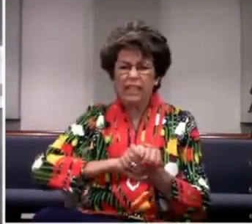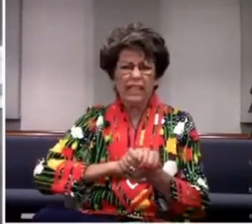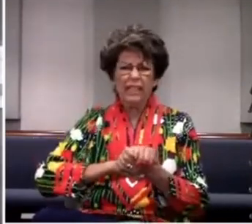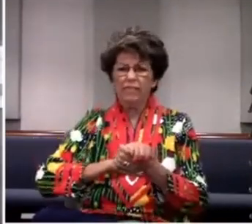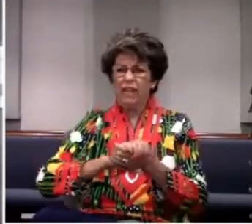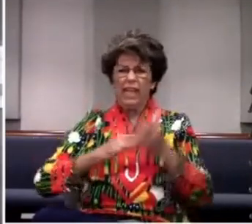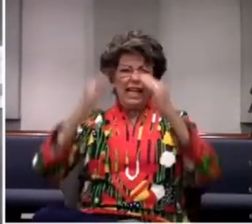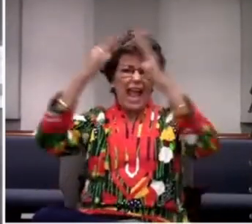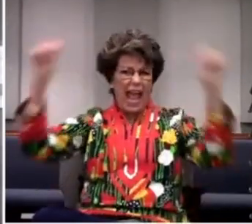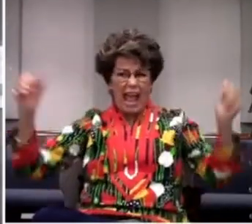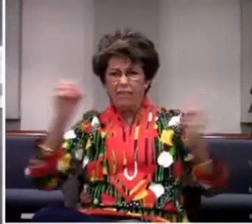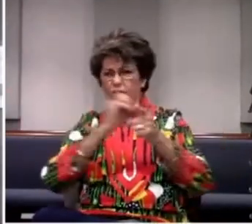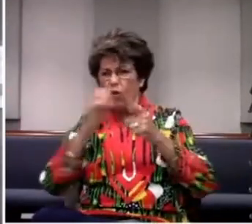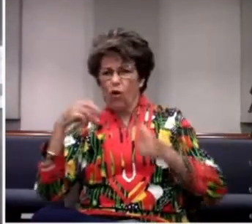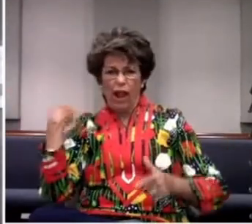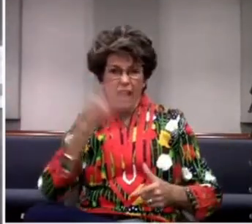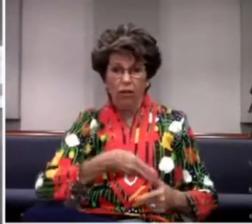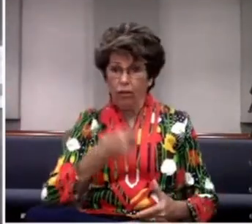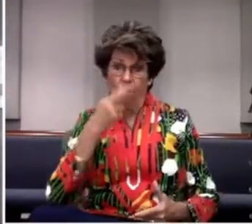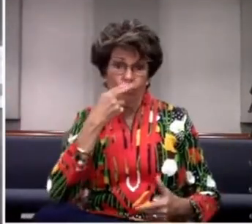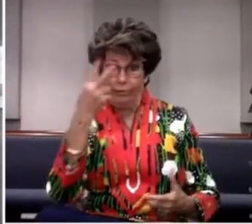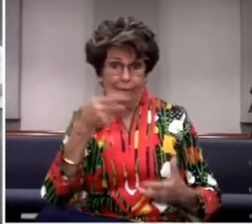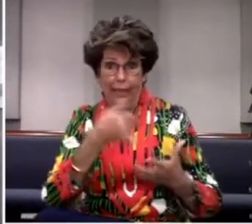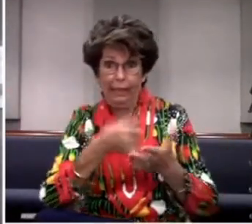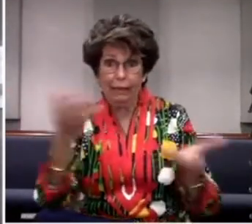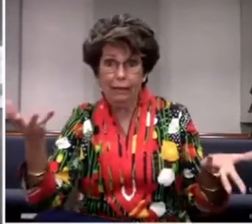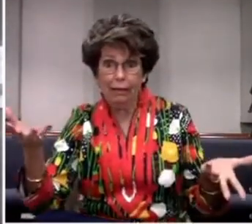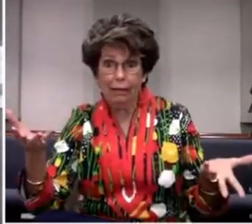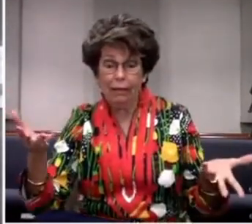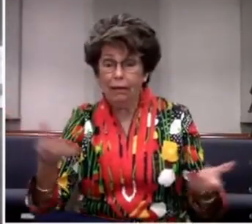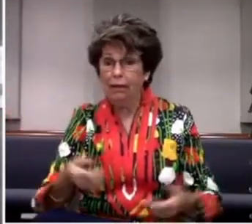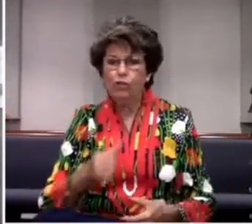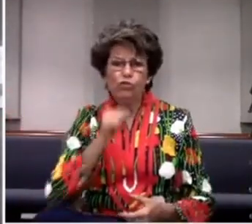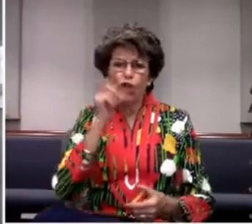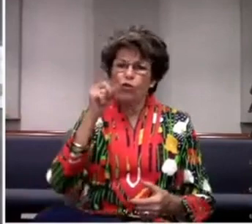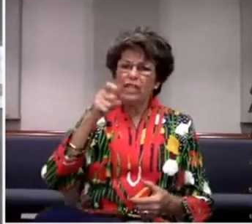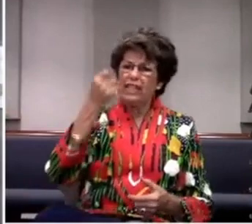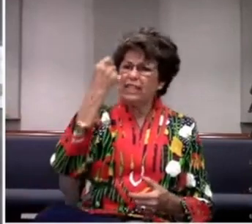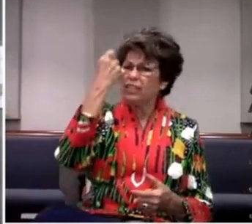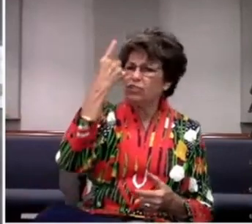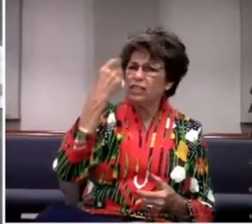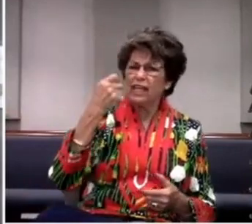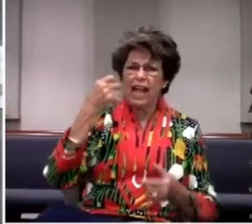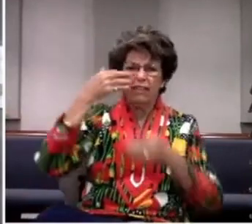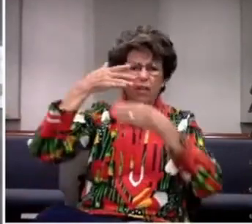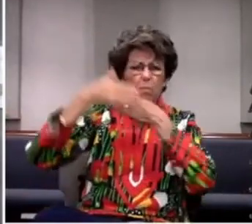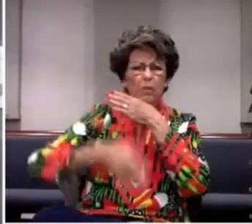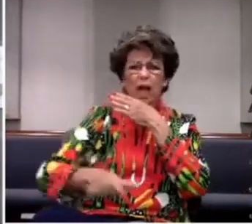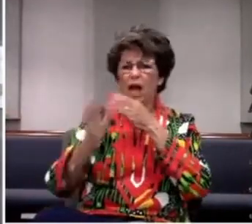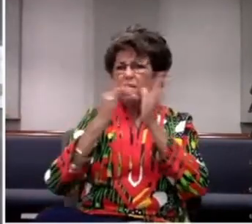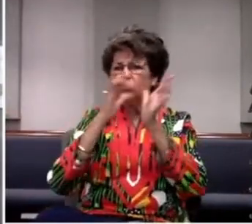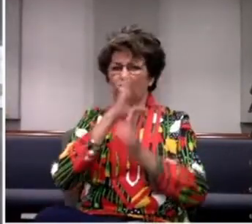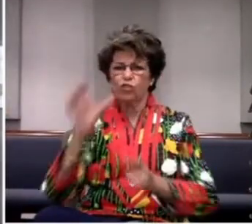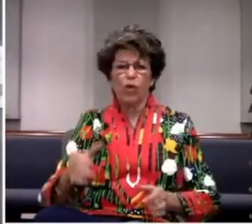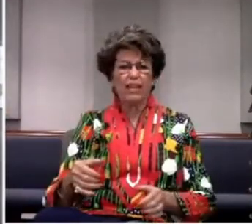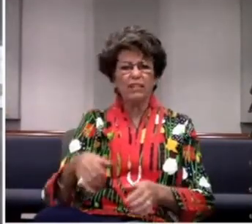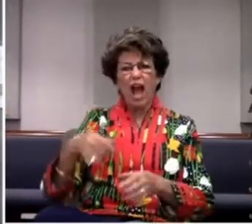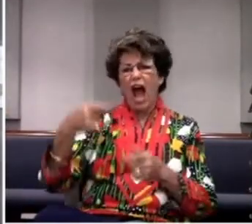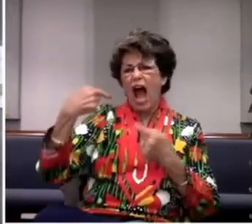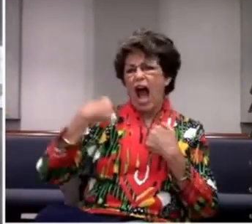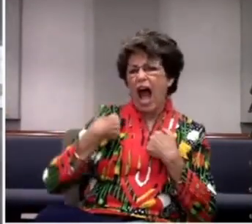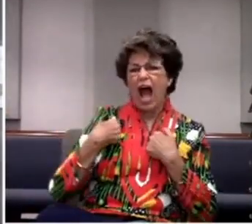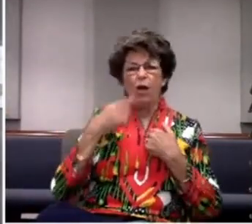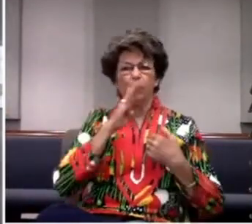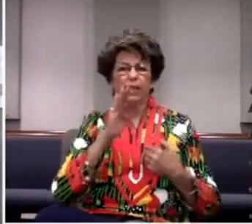that. You ever seen heaven or you ever seen hell? You don't need to understand the shed blood of Jesus Christ. I'll be your God. I'll clothe you.